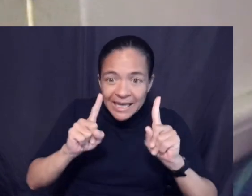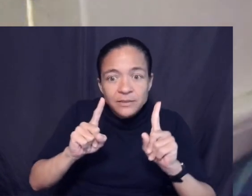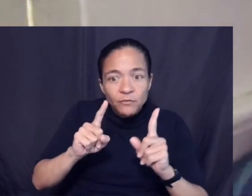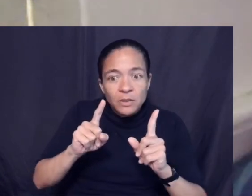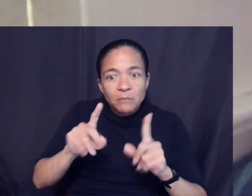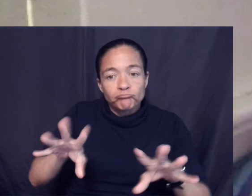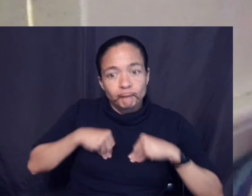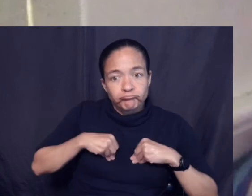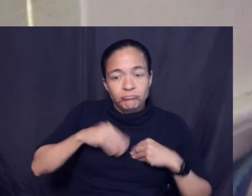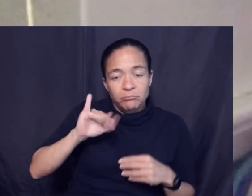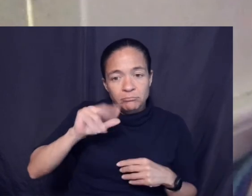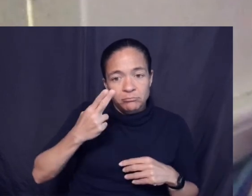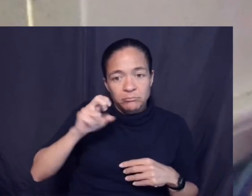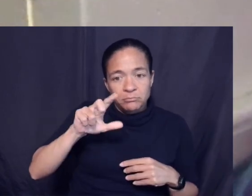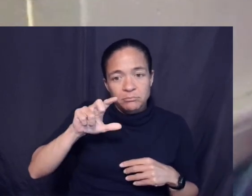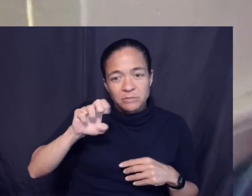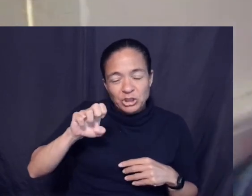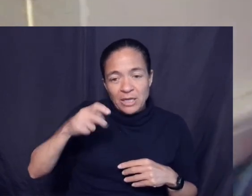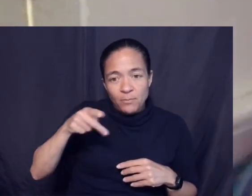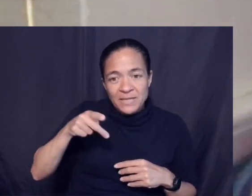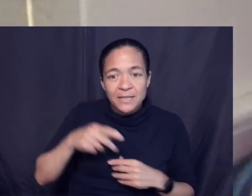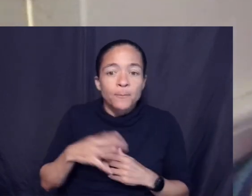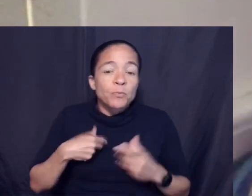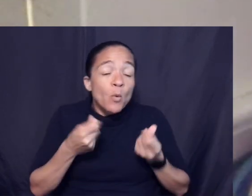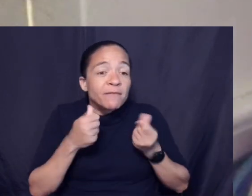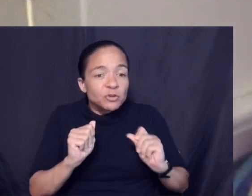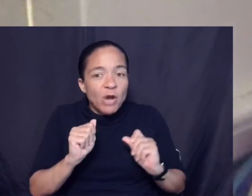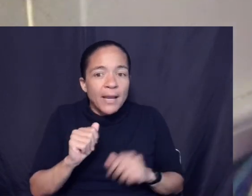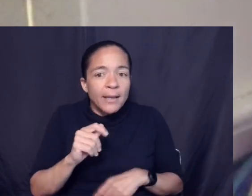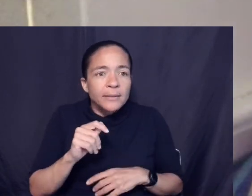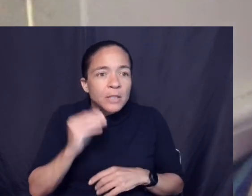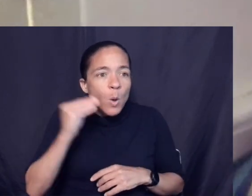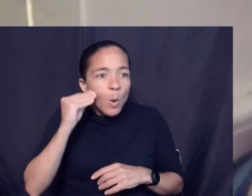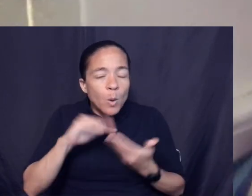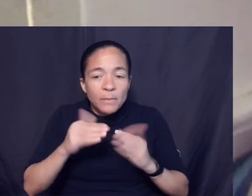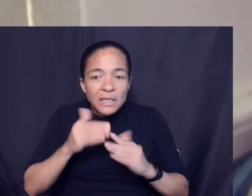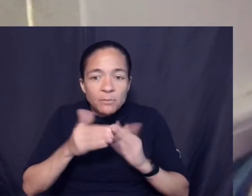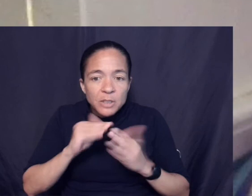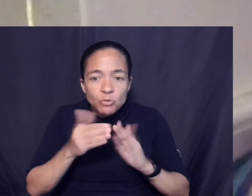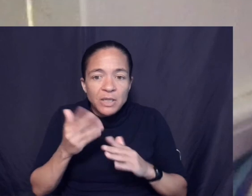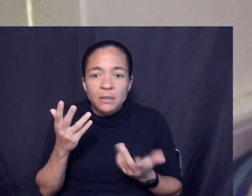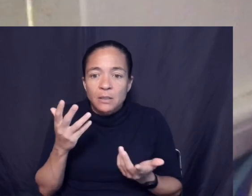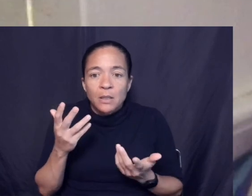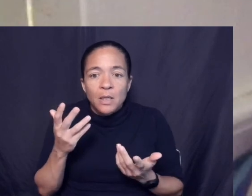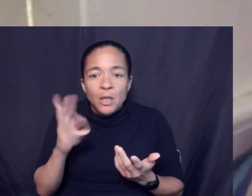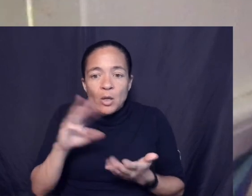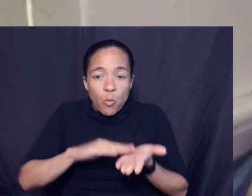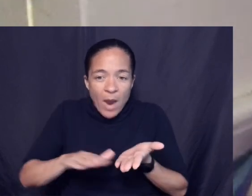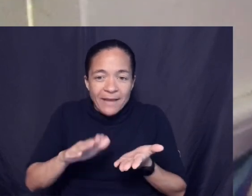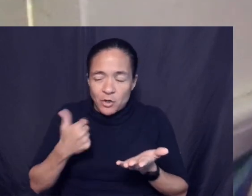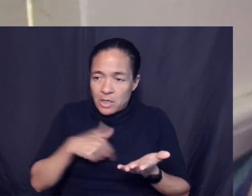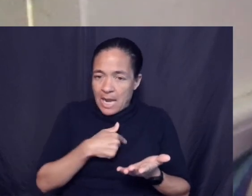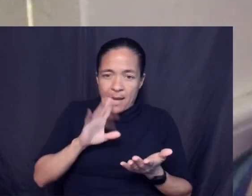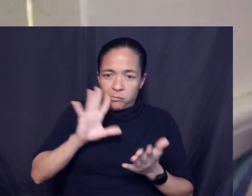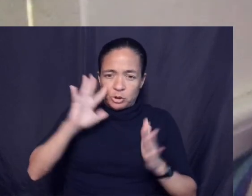at this rate. We've tried to get on the home and community waiver, but I think what I've been struck by as a college educated